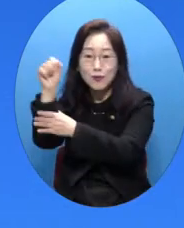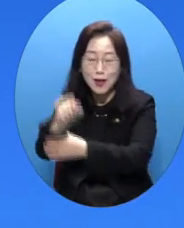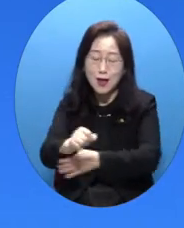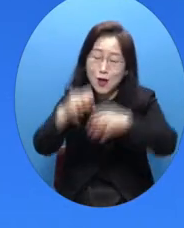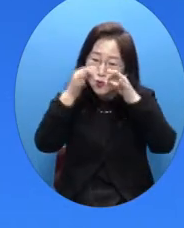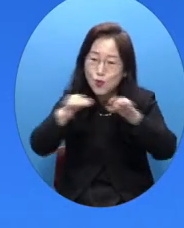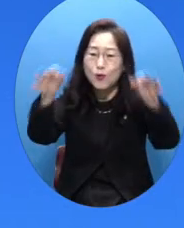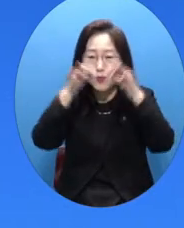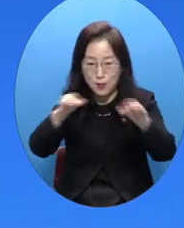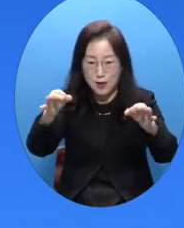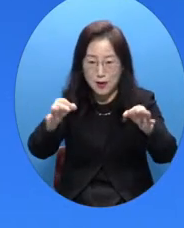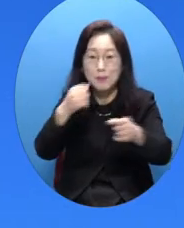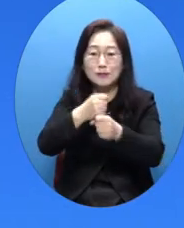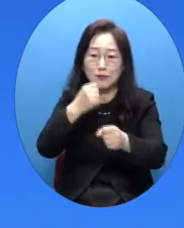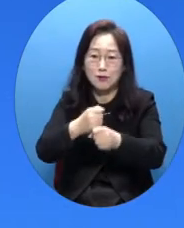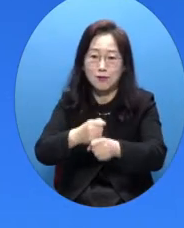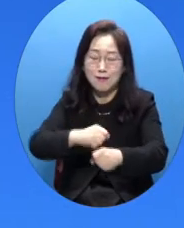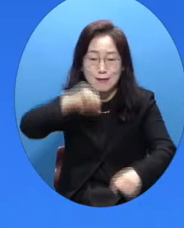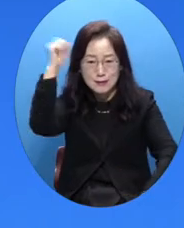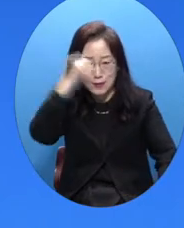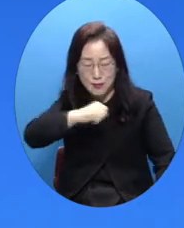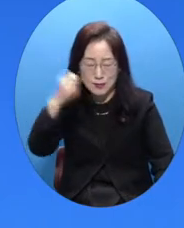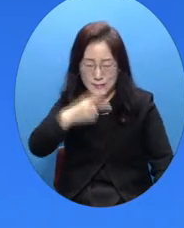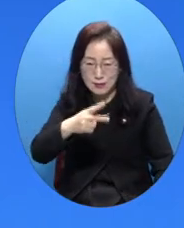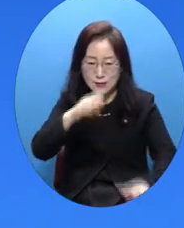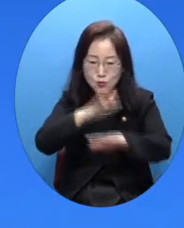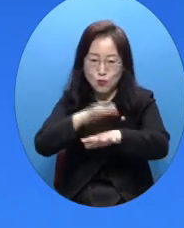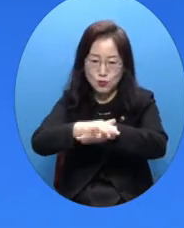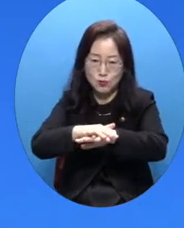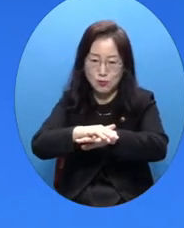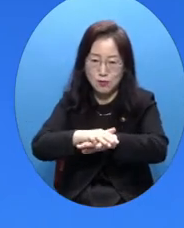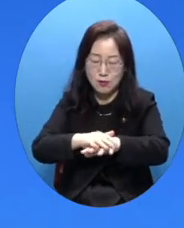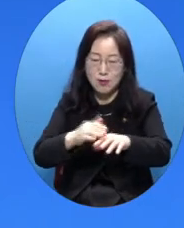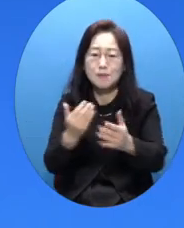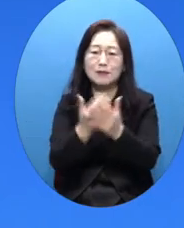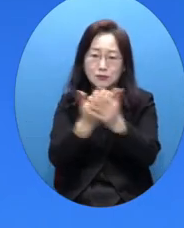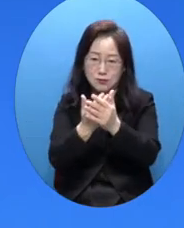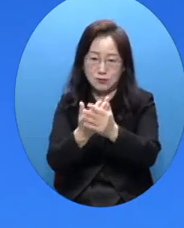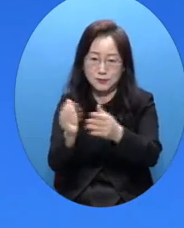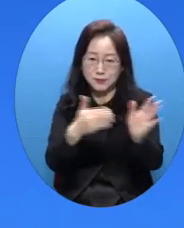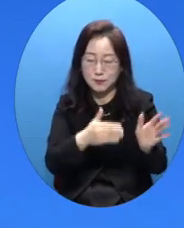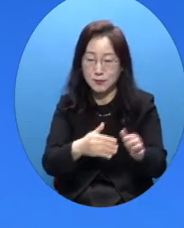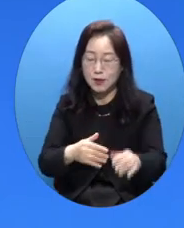so that's how he brought our Countryside to prosperous